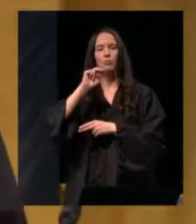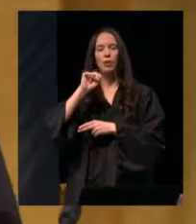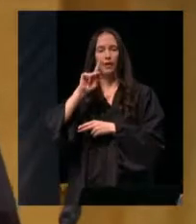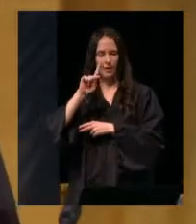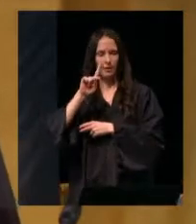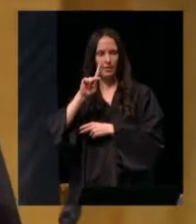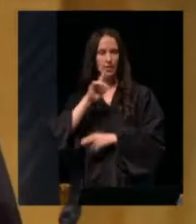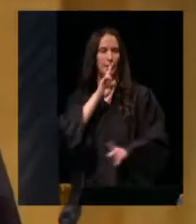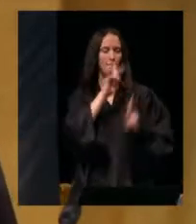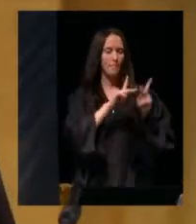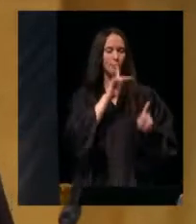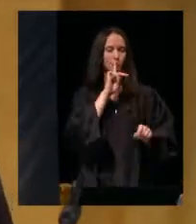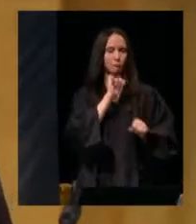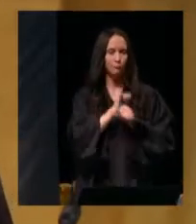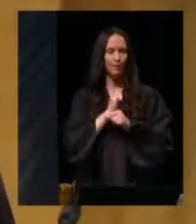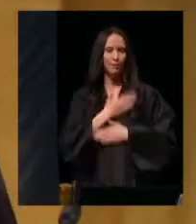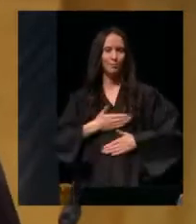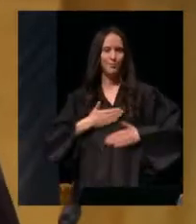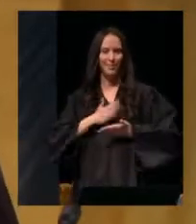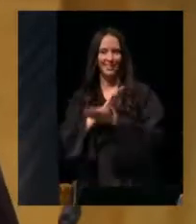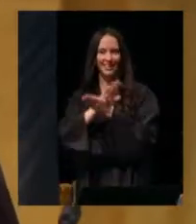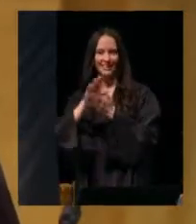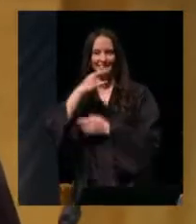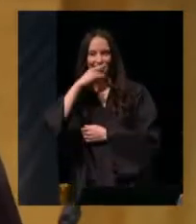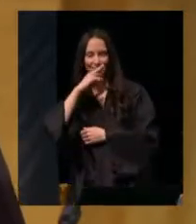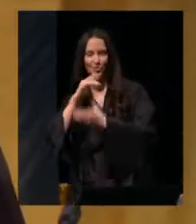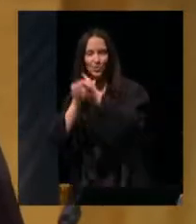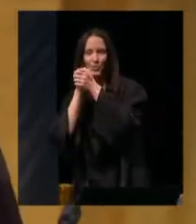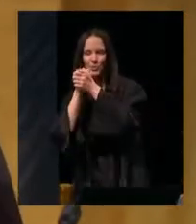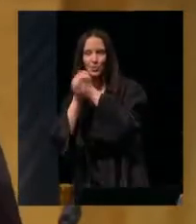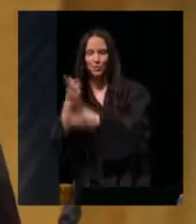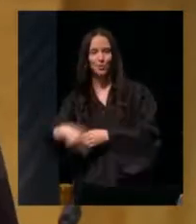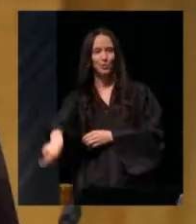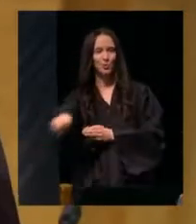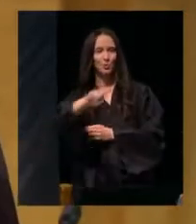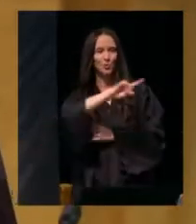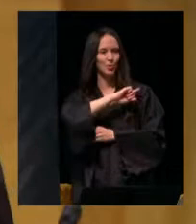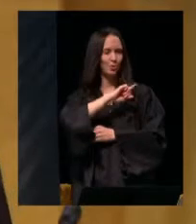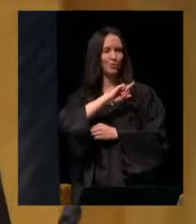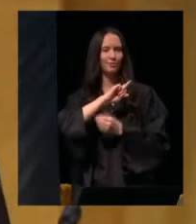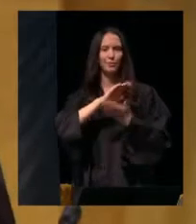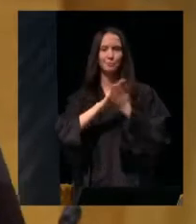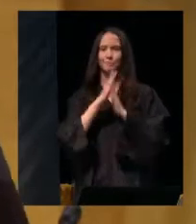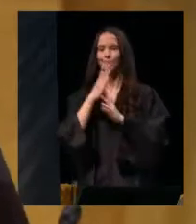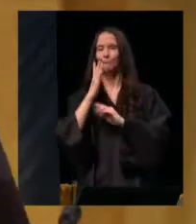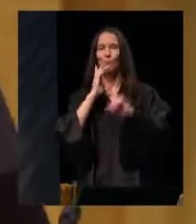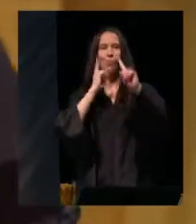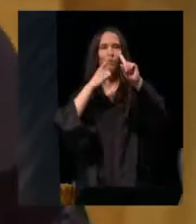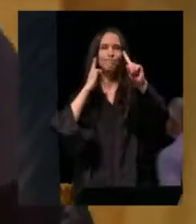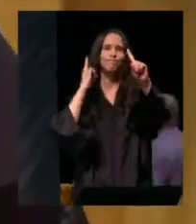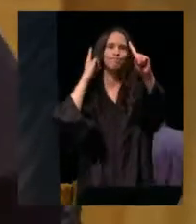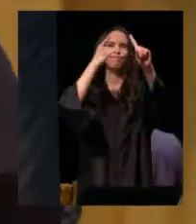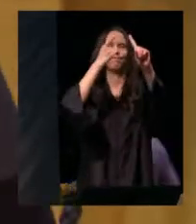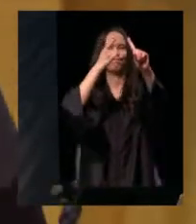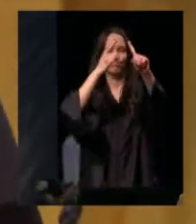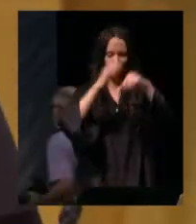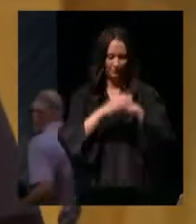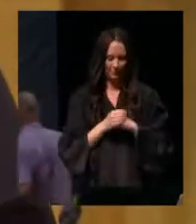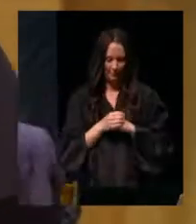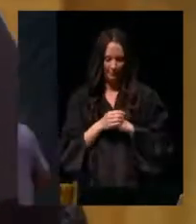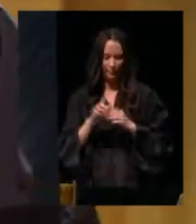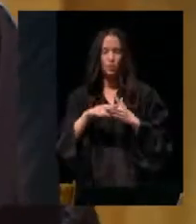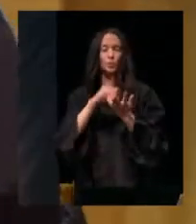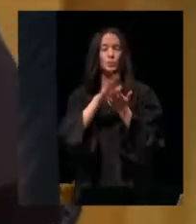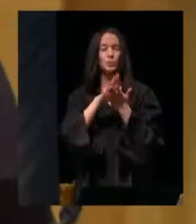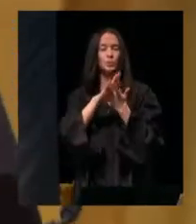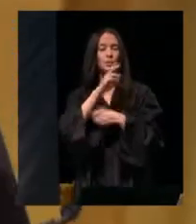really appreciate nice kids. Congratulations to you all for striving for excellence. To start the school year, the